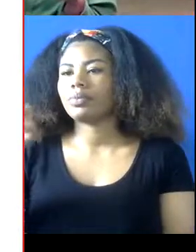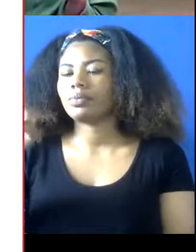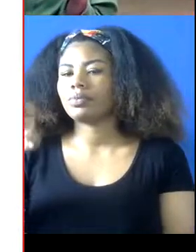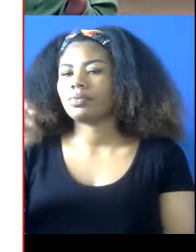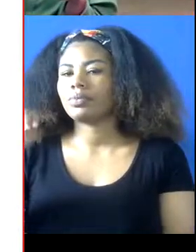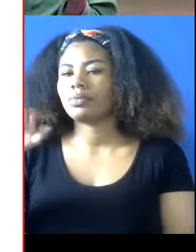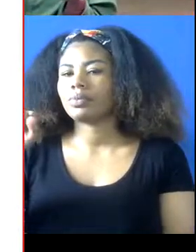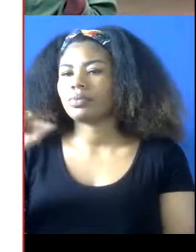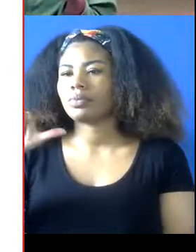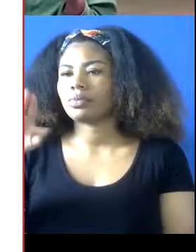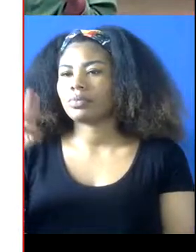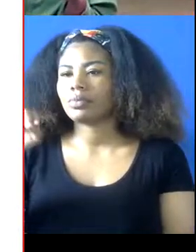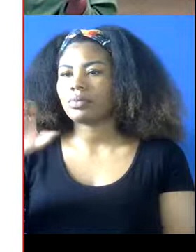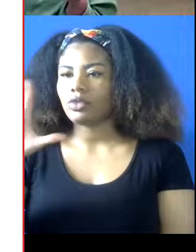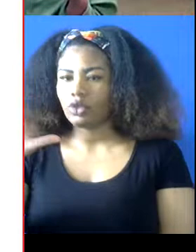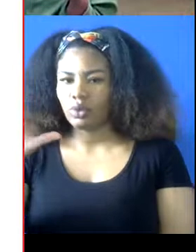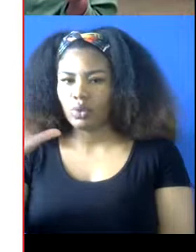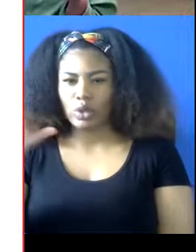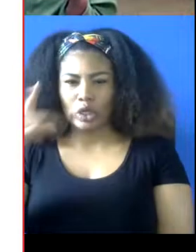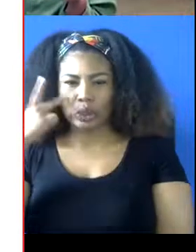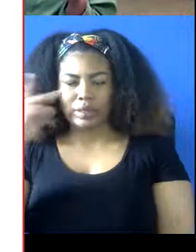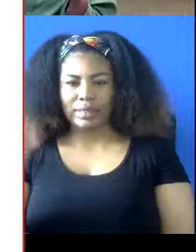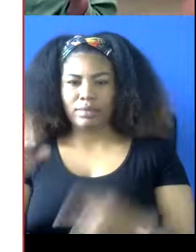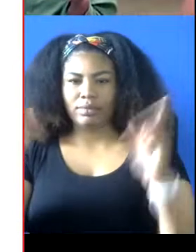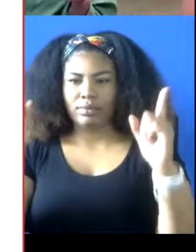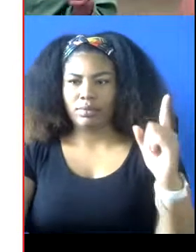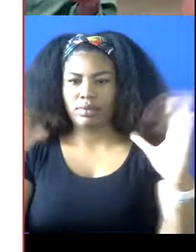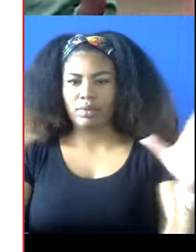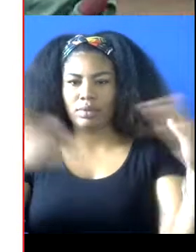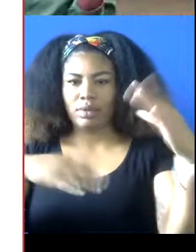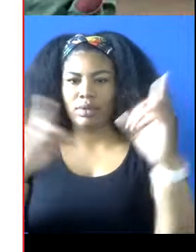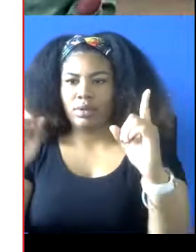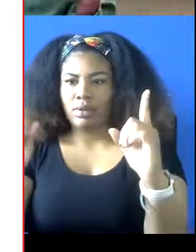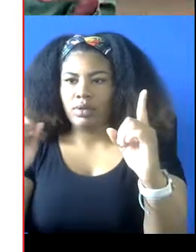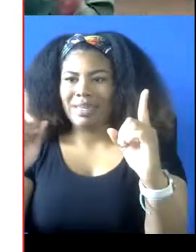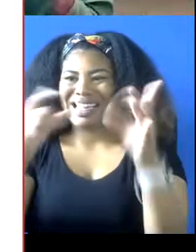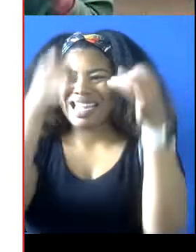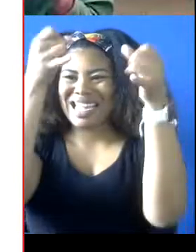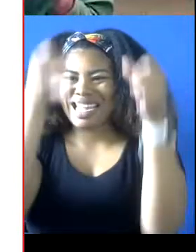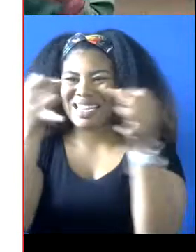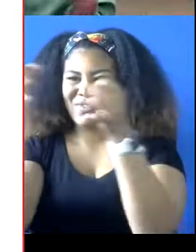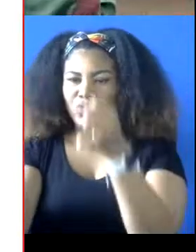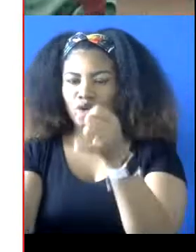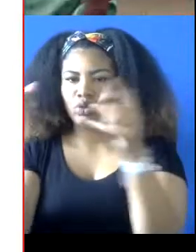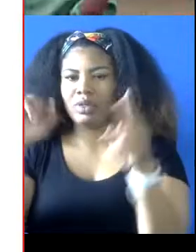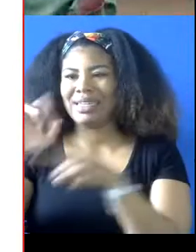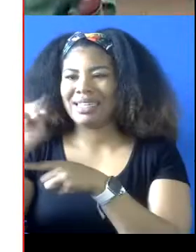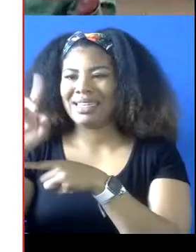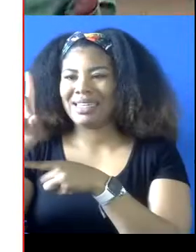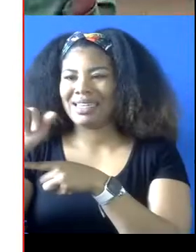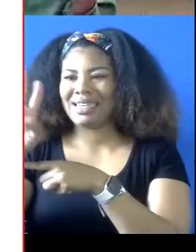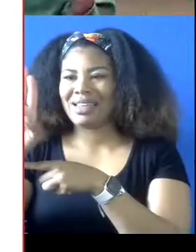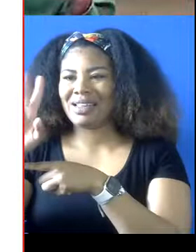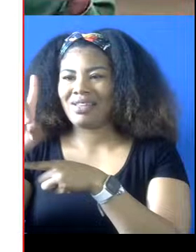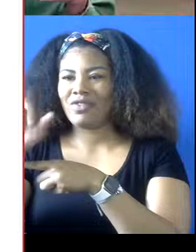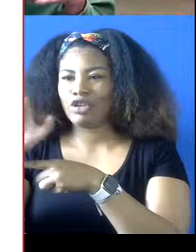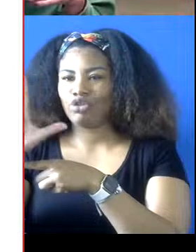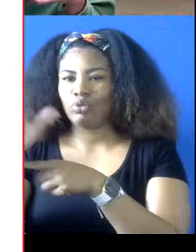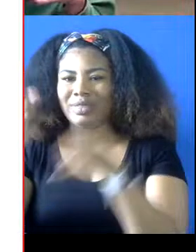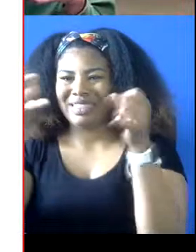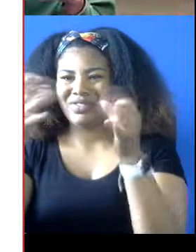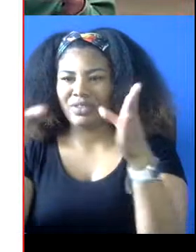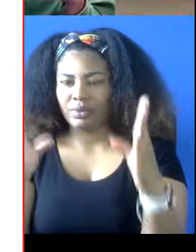if you look at the top of the graphic, we're looking at the individual learner, right? And we know that they're coming, as Dr. Payne talked about, they're coming into the